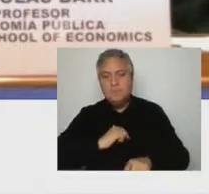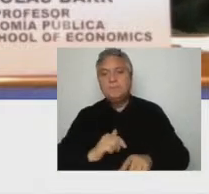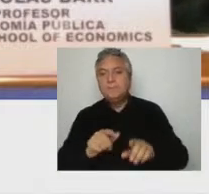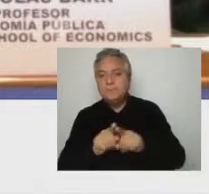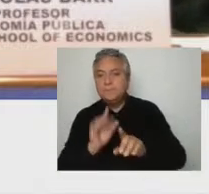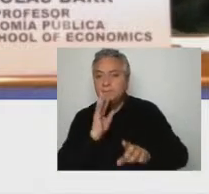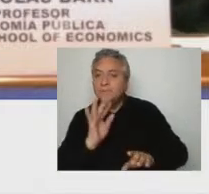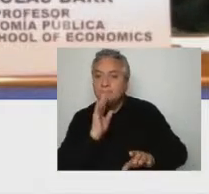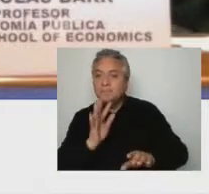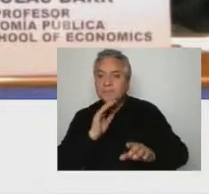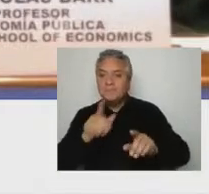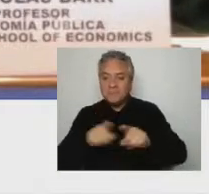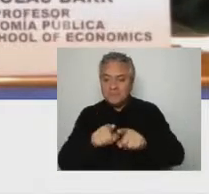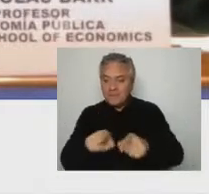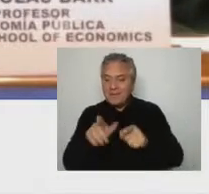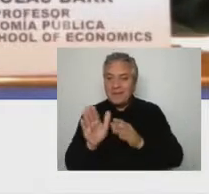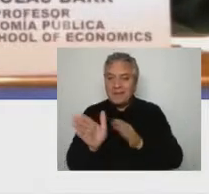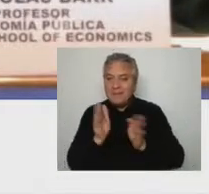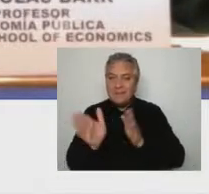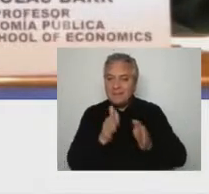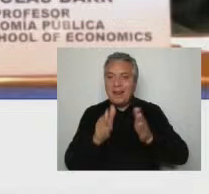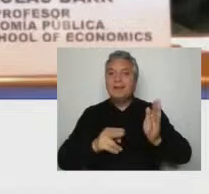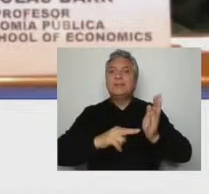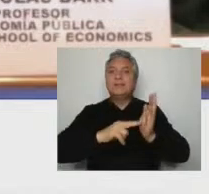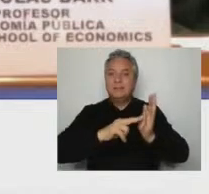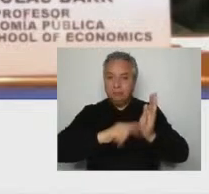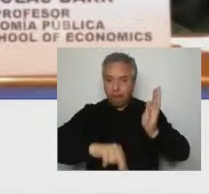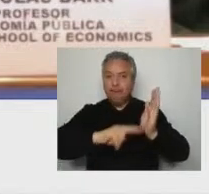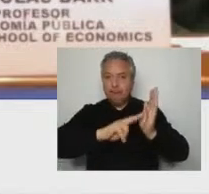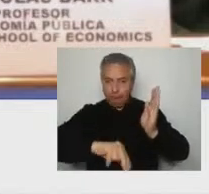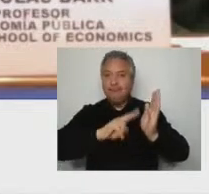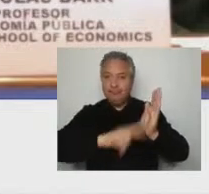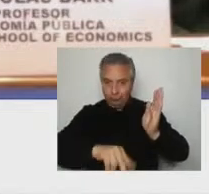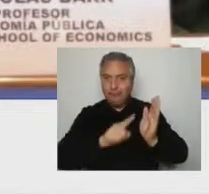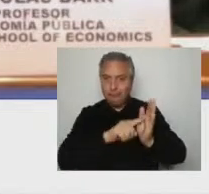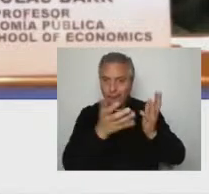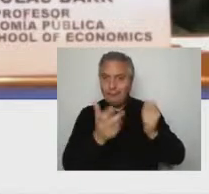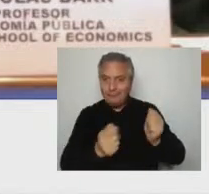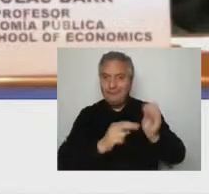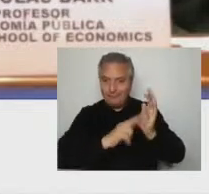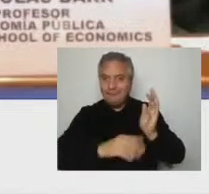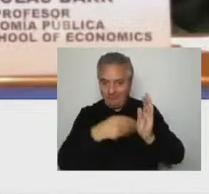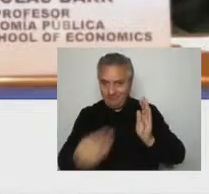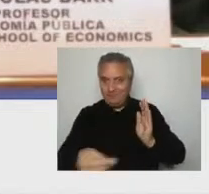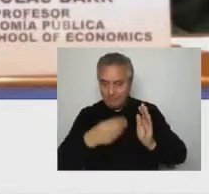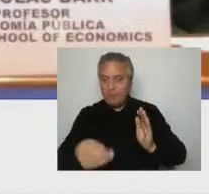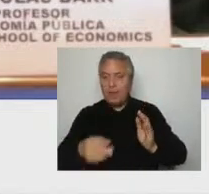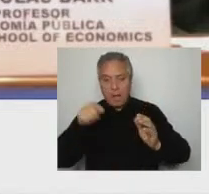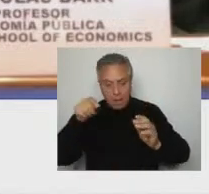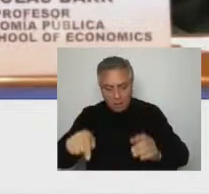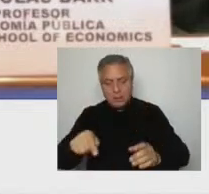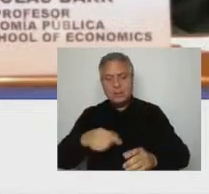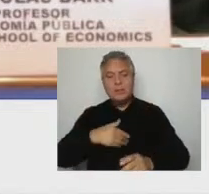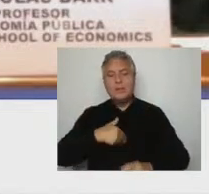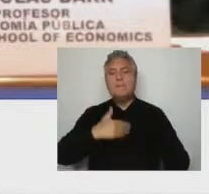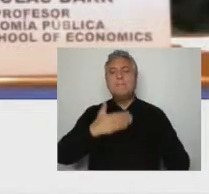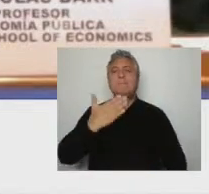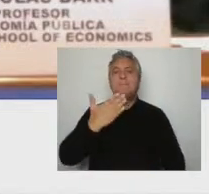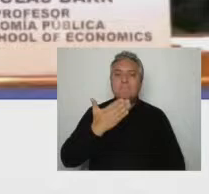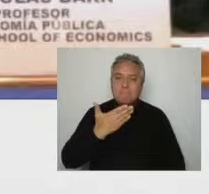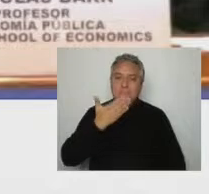looking at ways of reducing inequality by improving contributory options